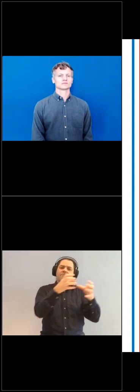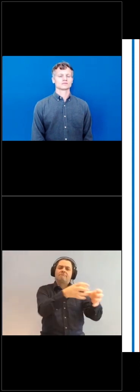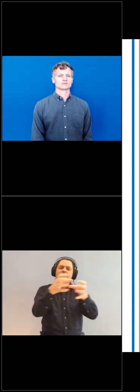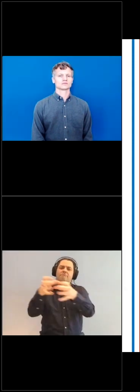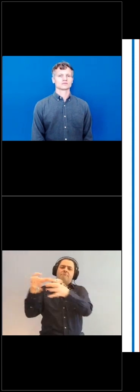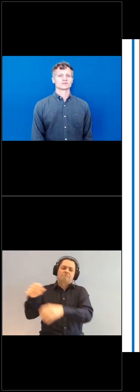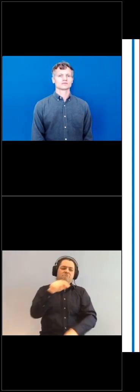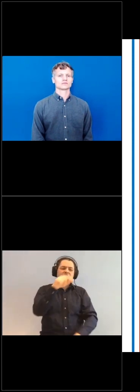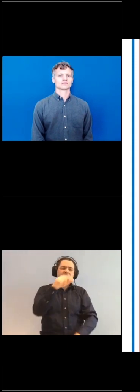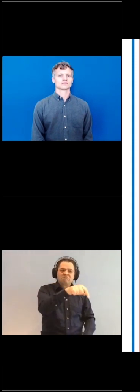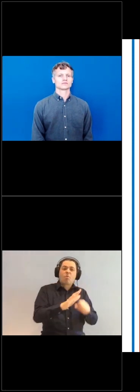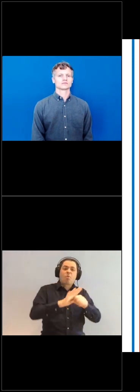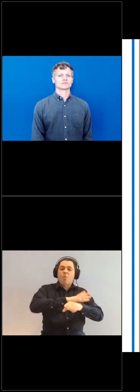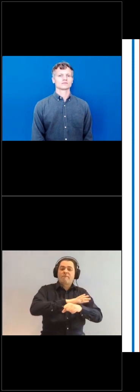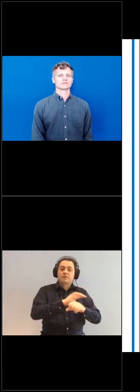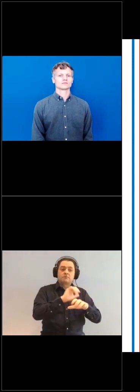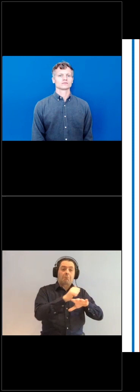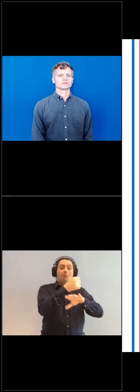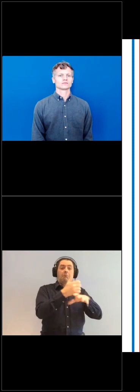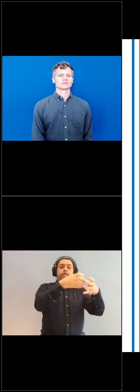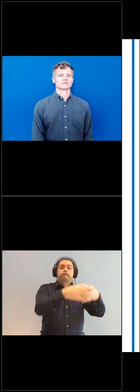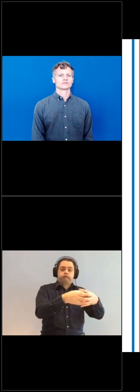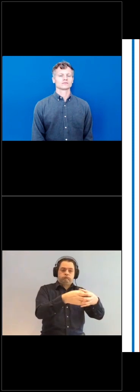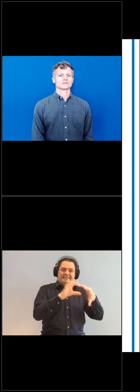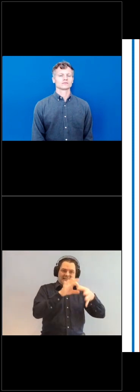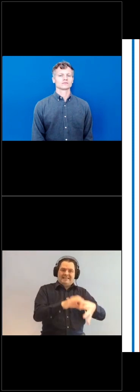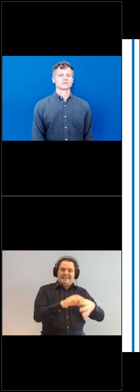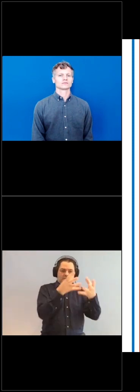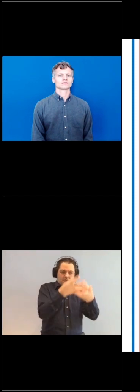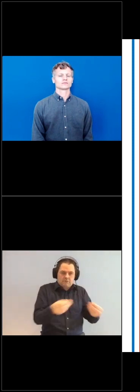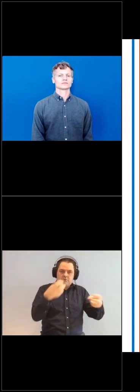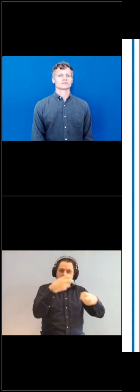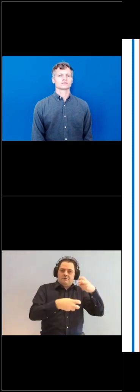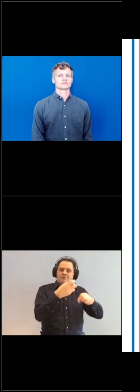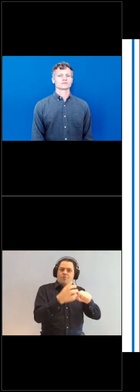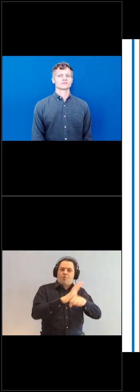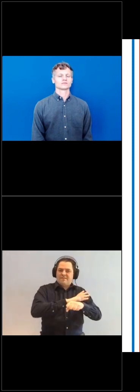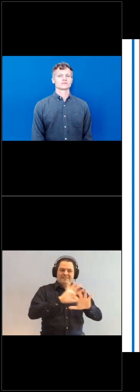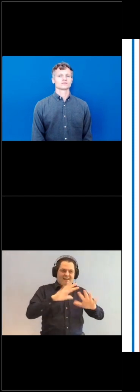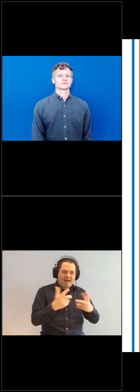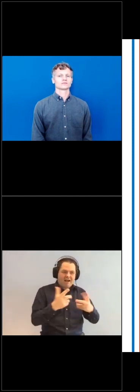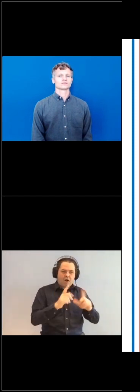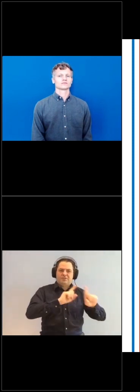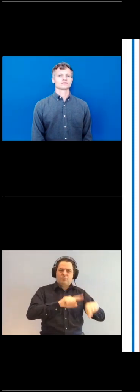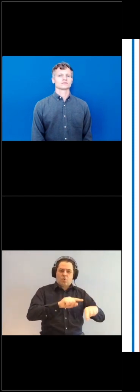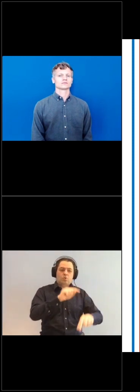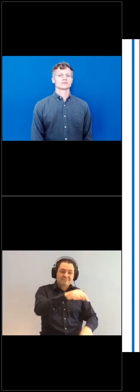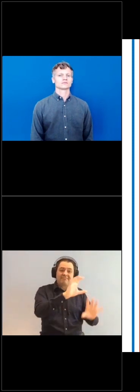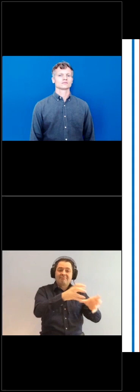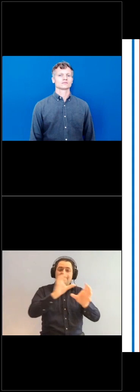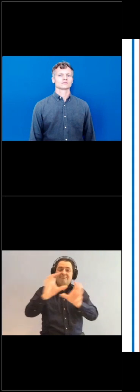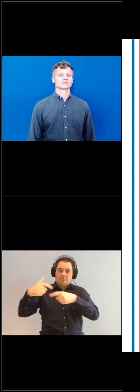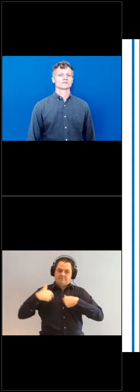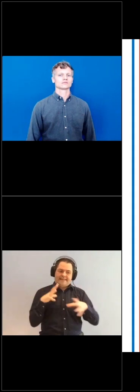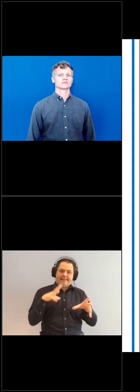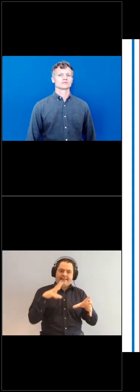response COVID that are happening in Indonesia. So from those survey and advocacy, there are